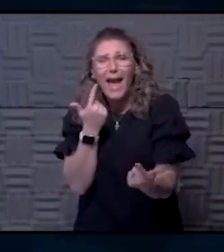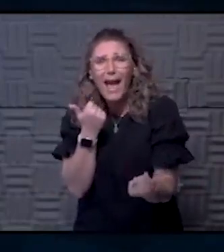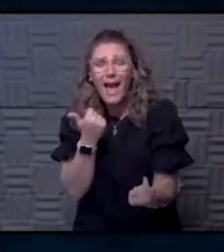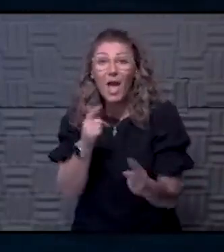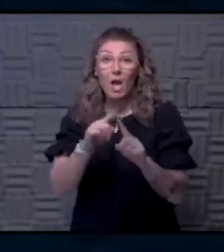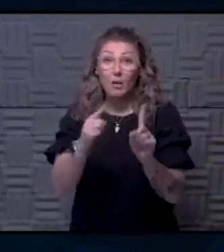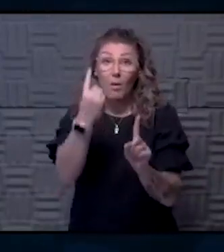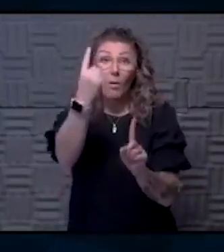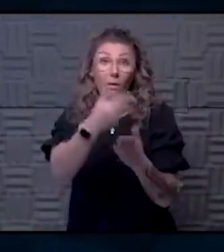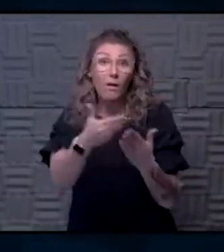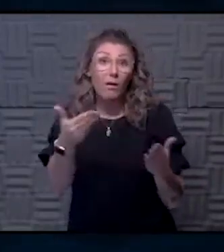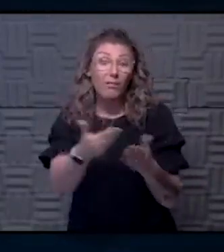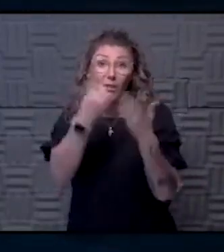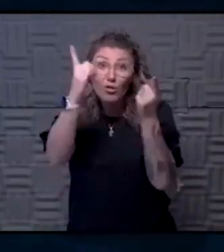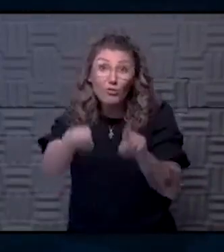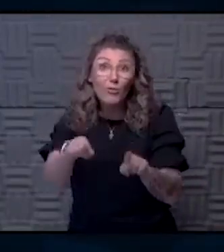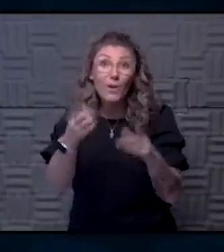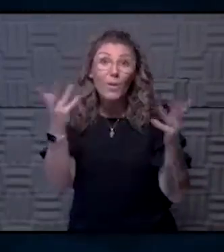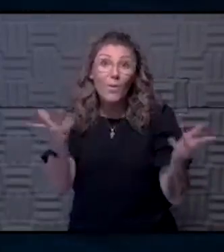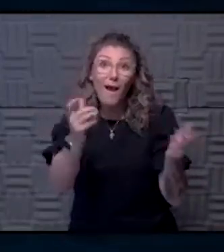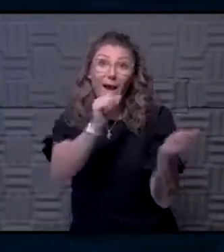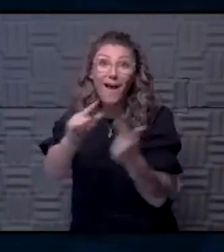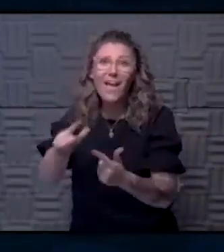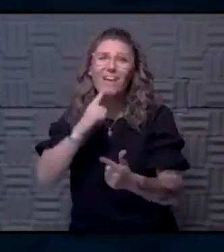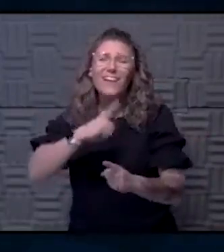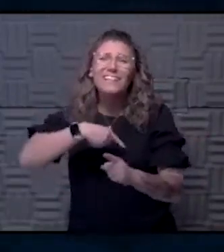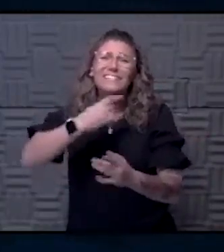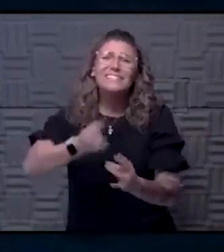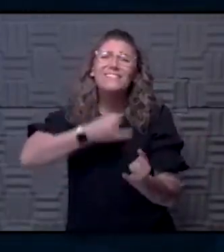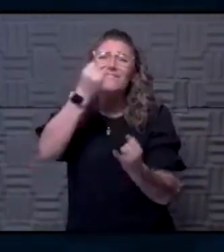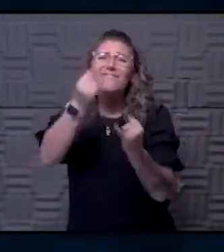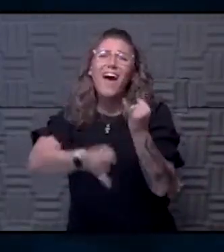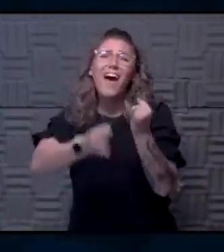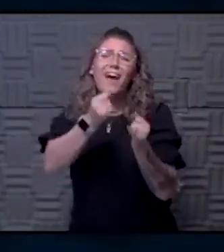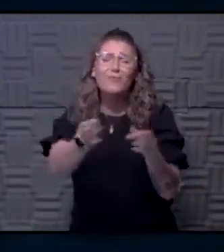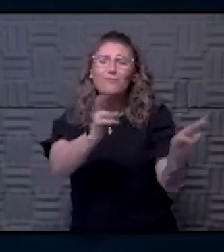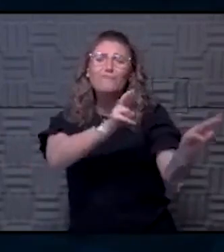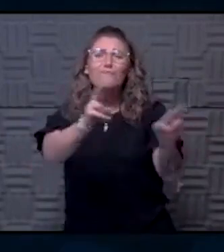but the one thing we can all agree on is It's the final